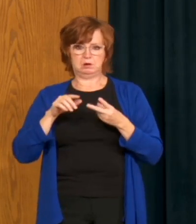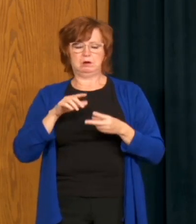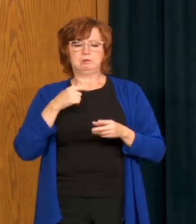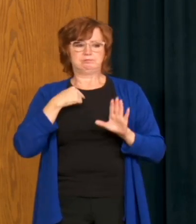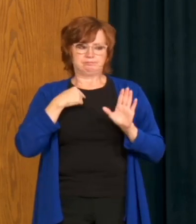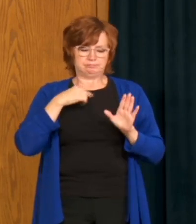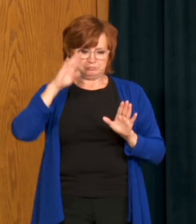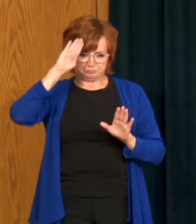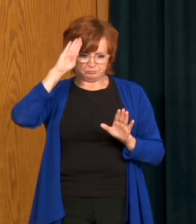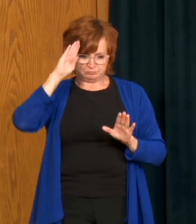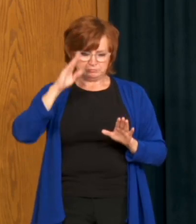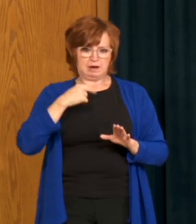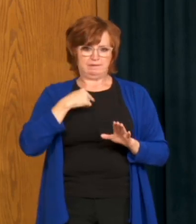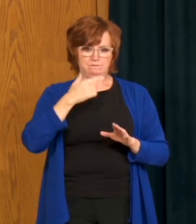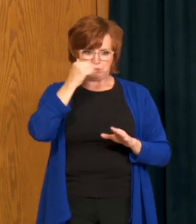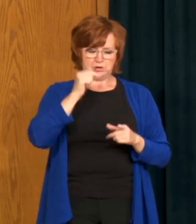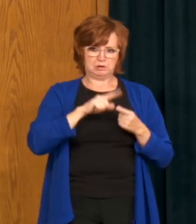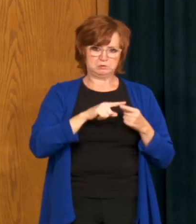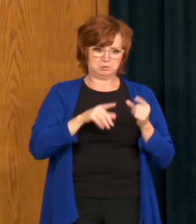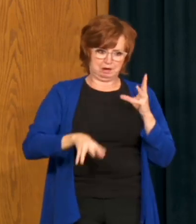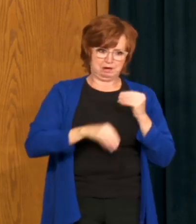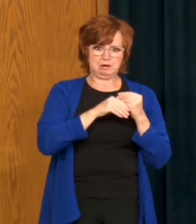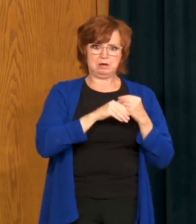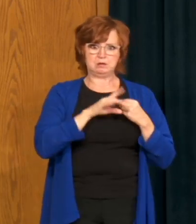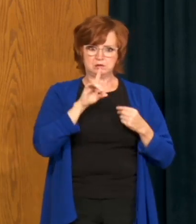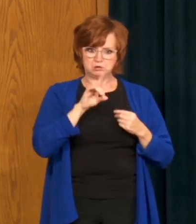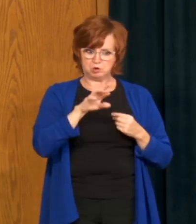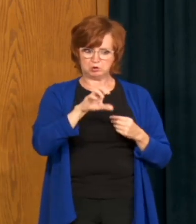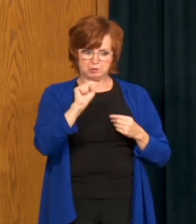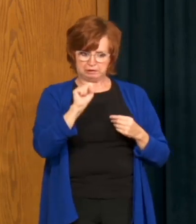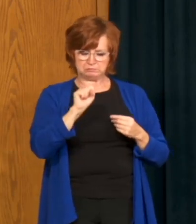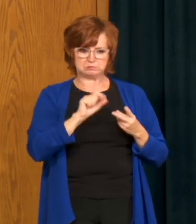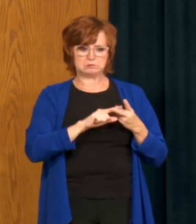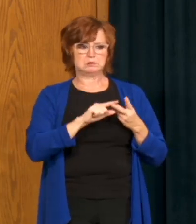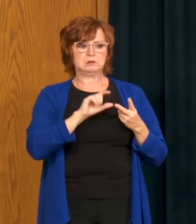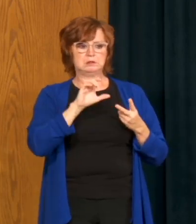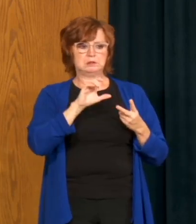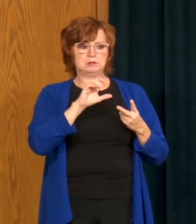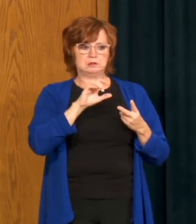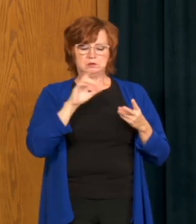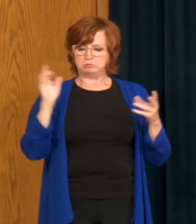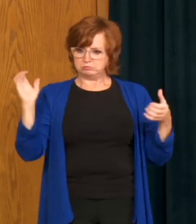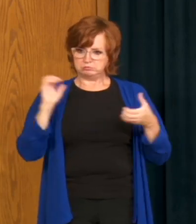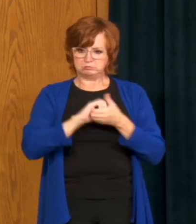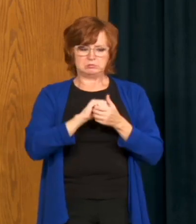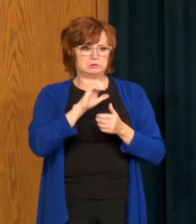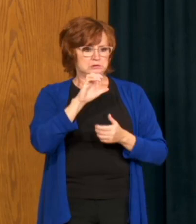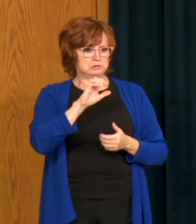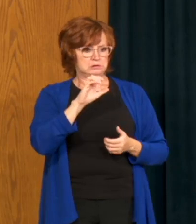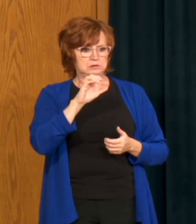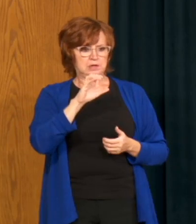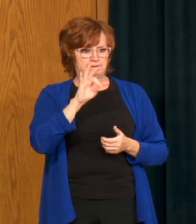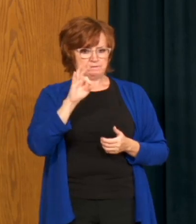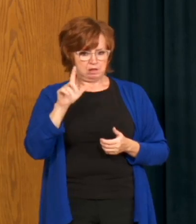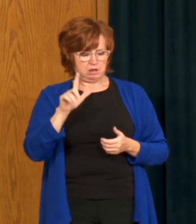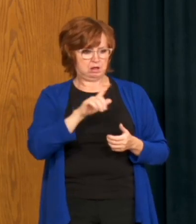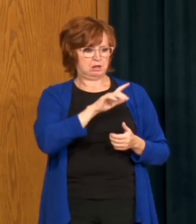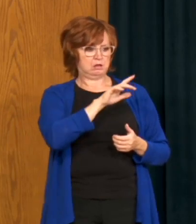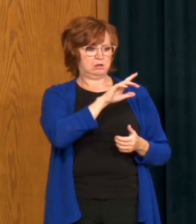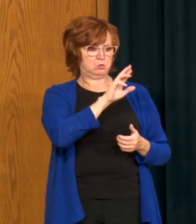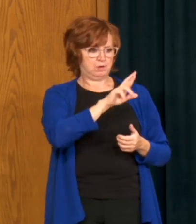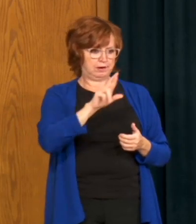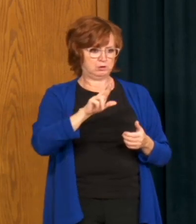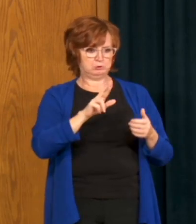Dr. Shahab and his office for the work that he has done with the CFL and the Saskatchewan Rough Riders on what